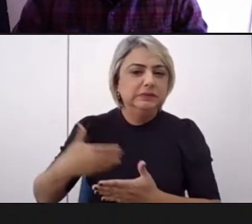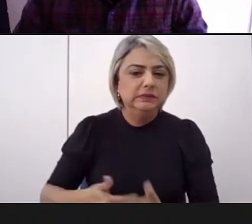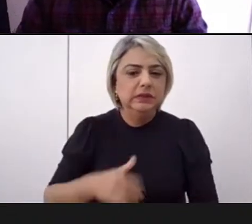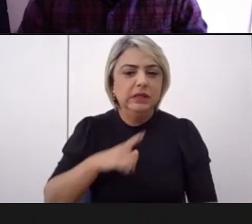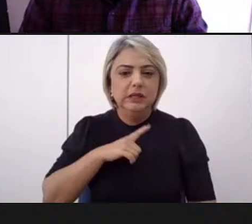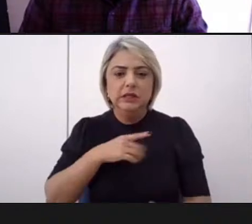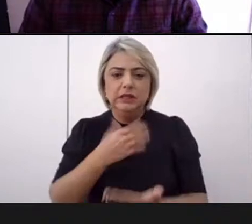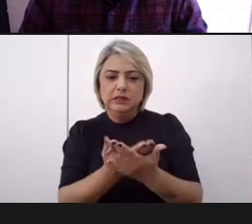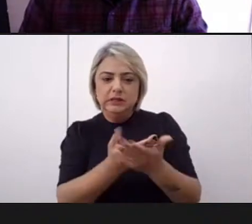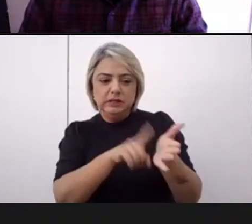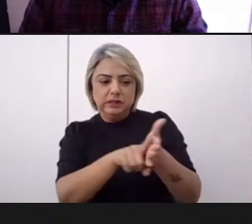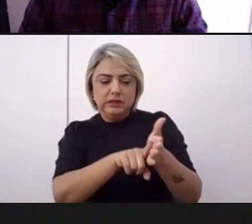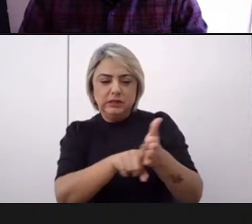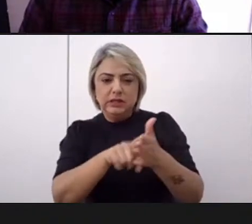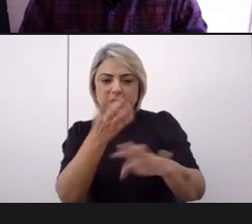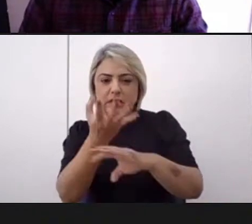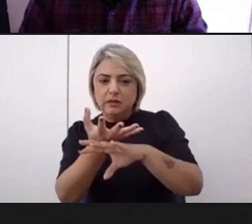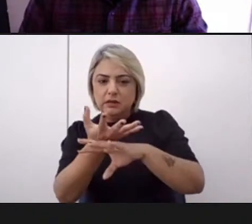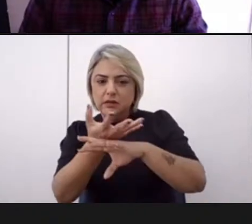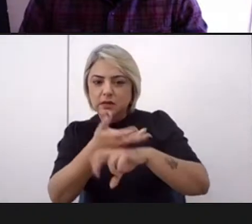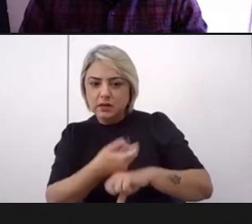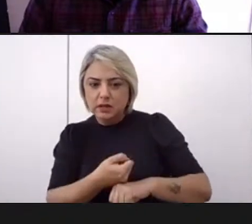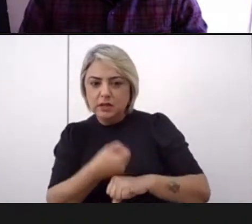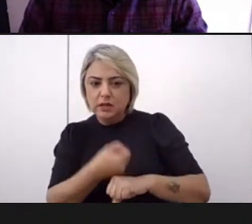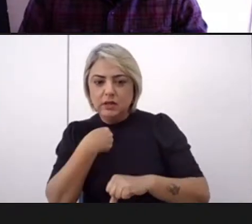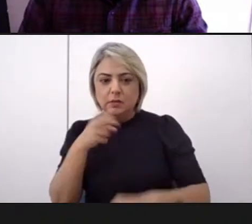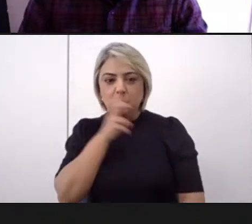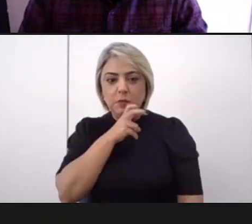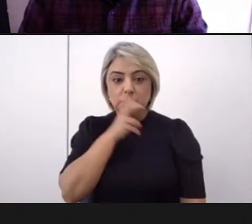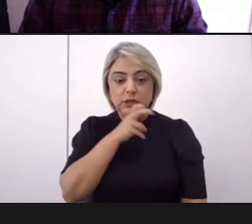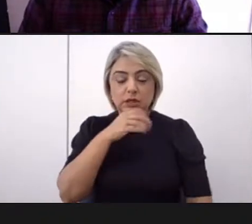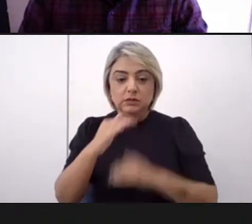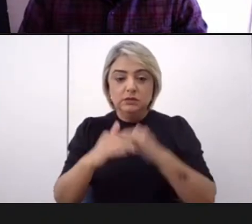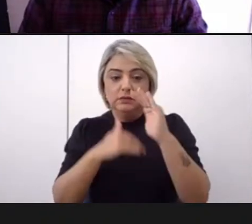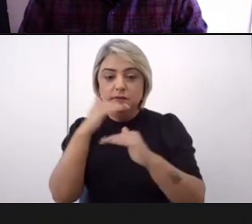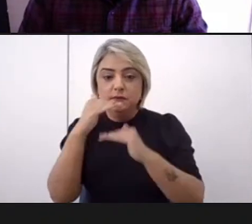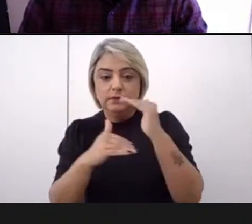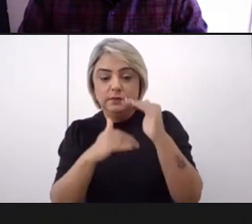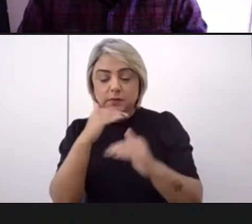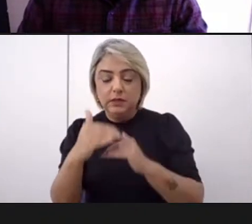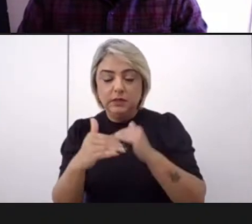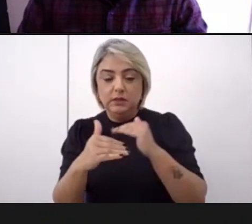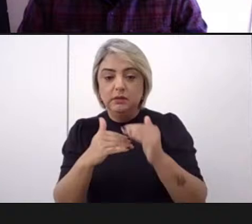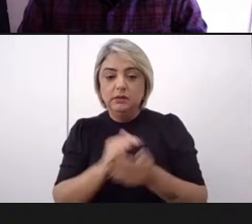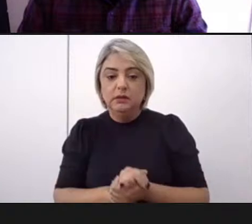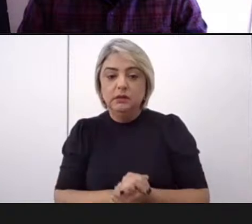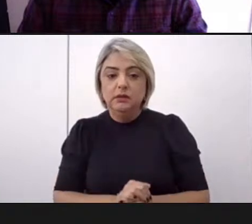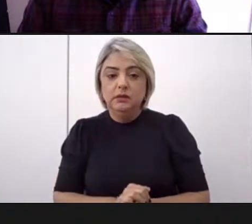the emergence and development of these transnational regulations.